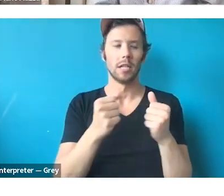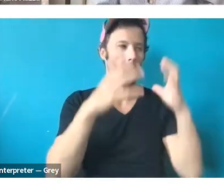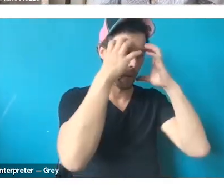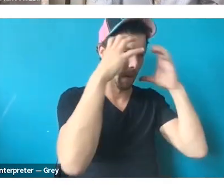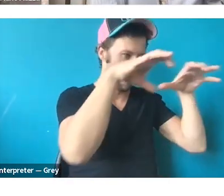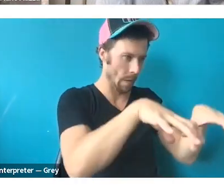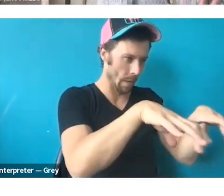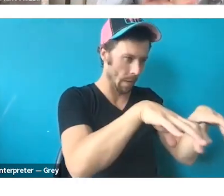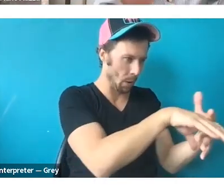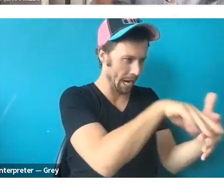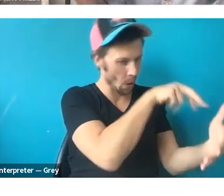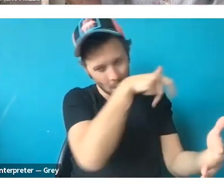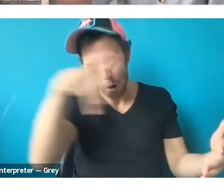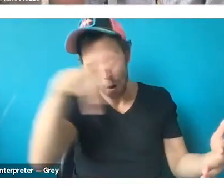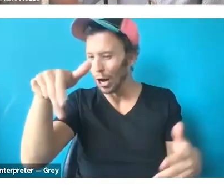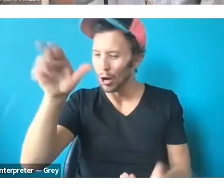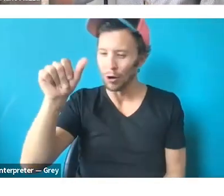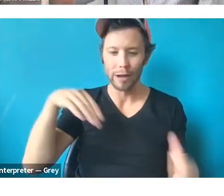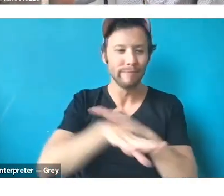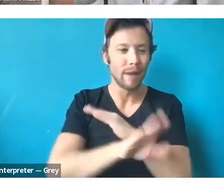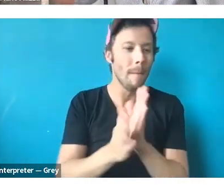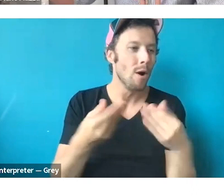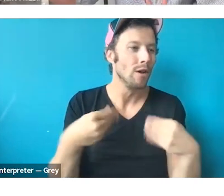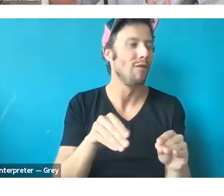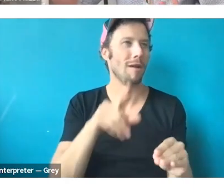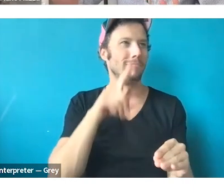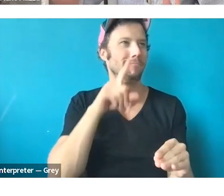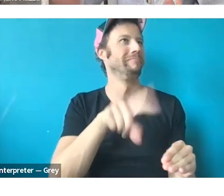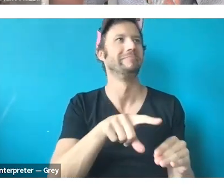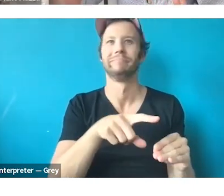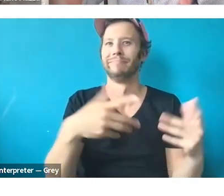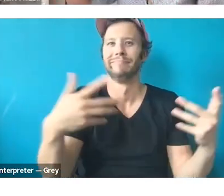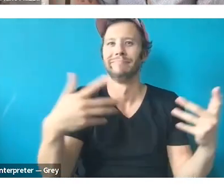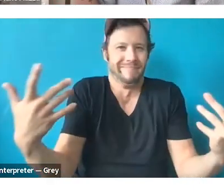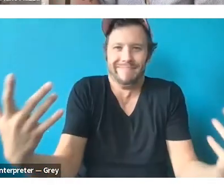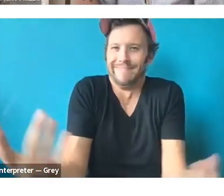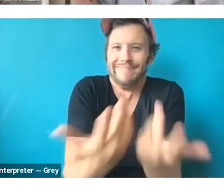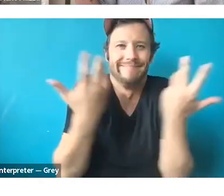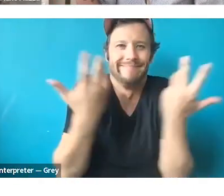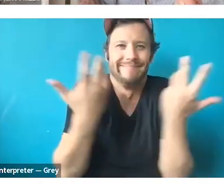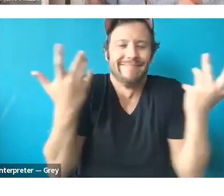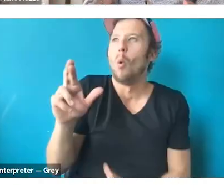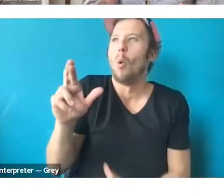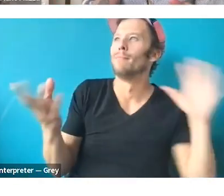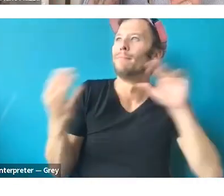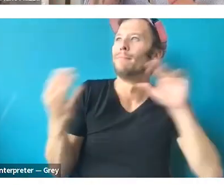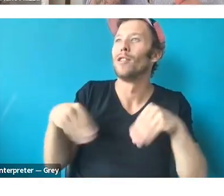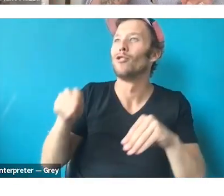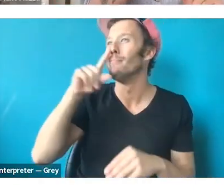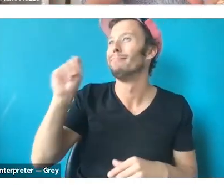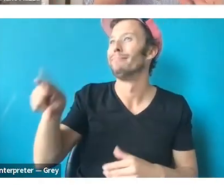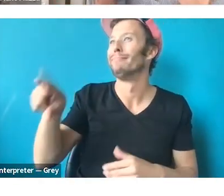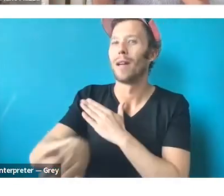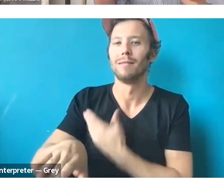end up in a funny little garden, or I'm like sitting in this like, you know, my feet brought me to the like near I don't want to